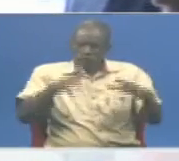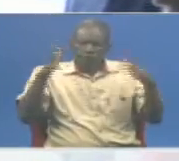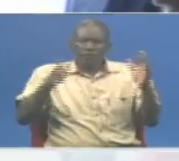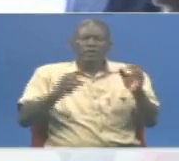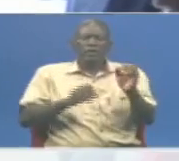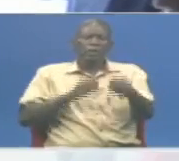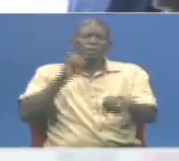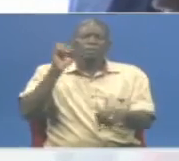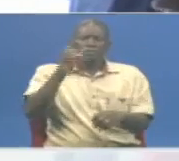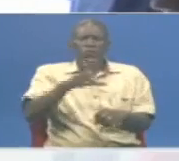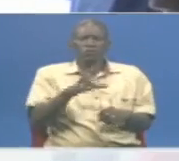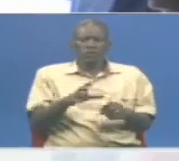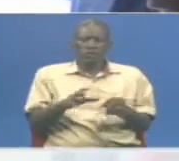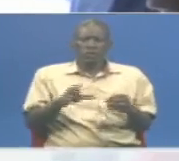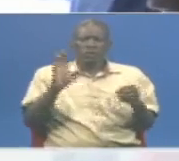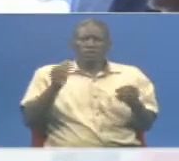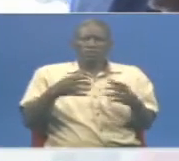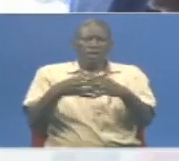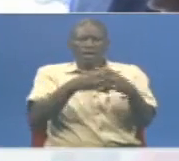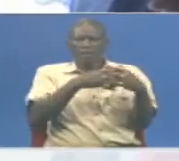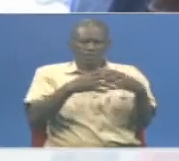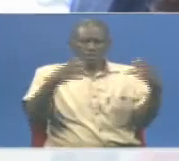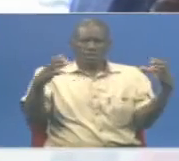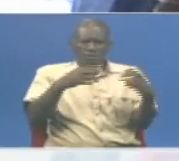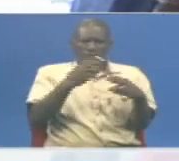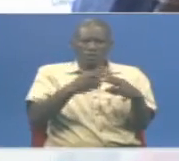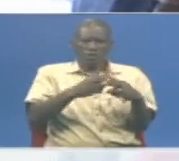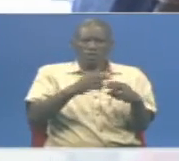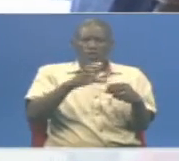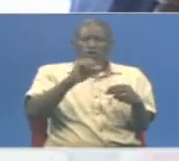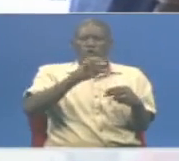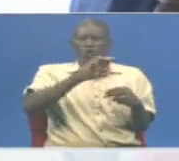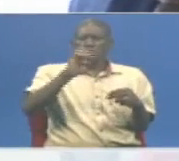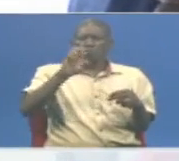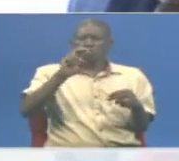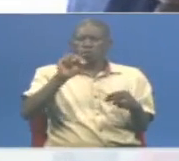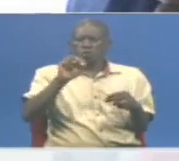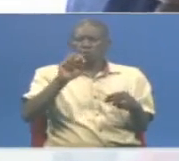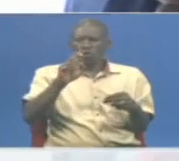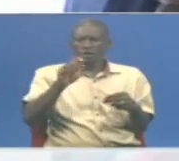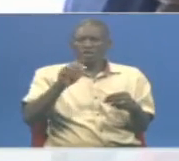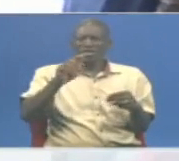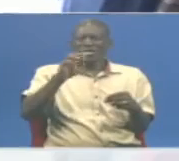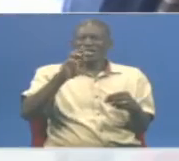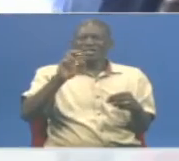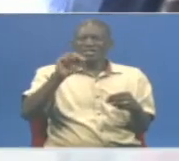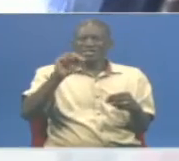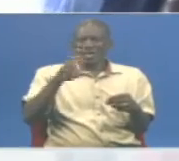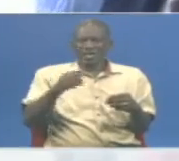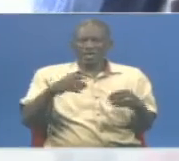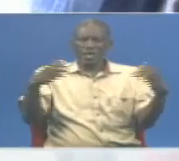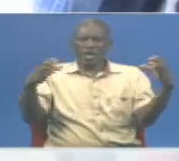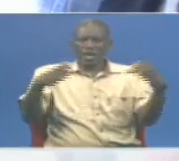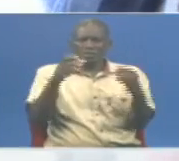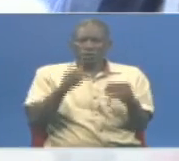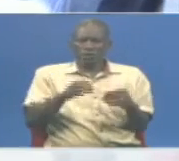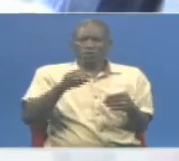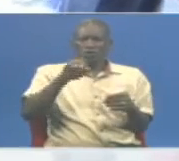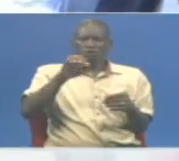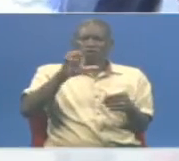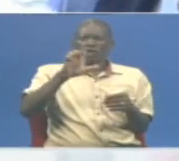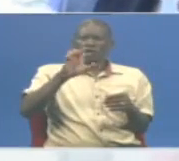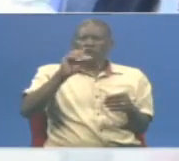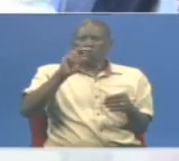a big movie by the American company called Cobalt Red, which is a company of the famous Leonardo